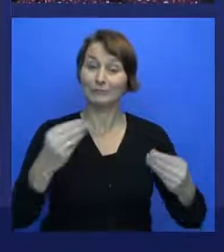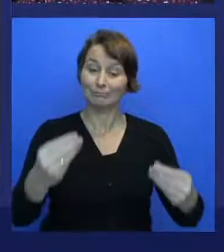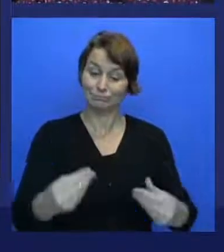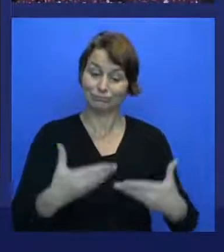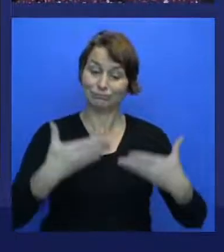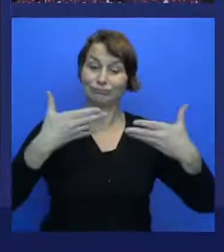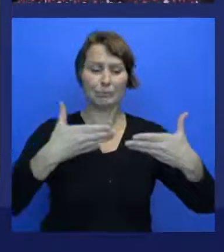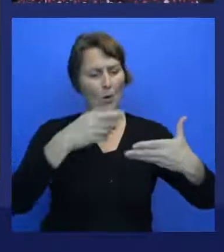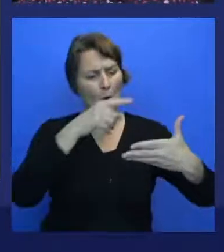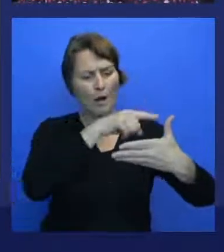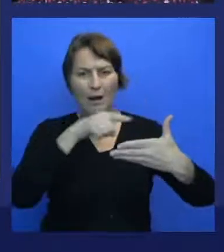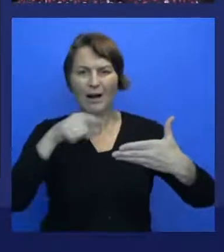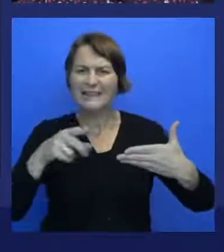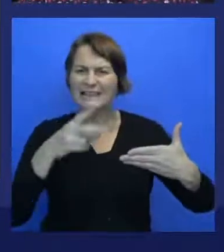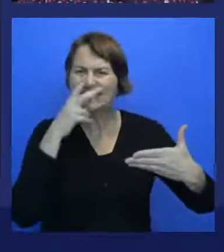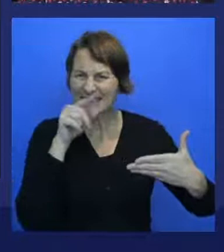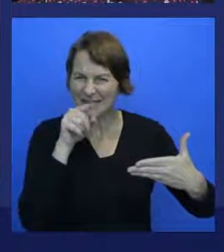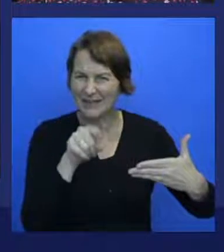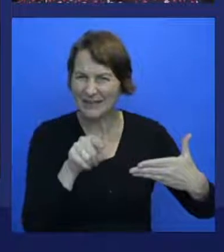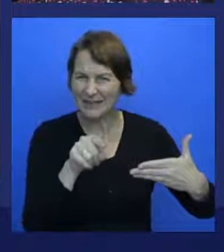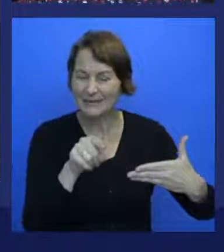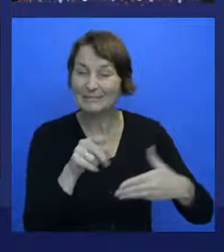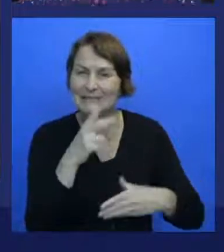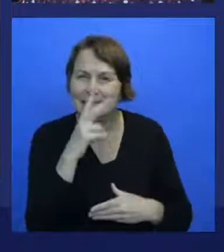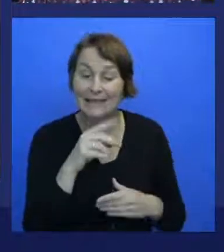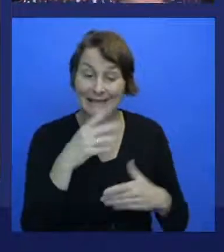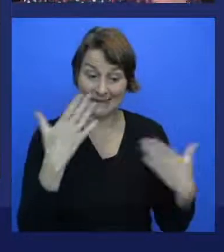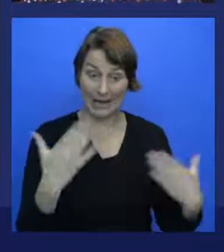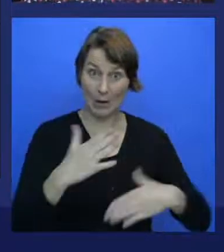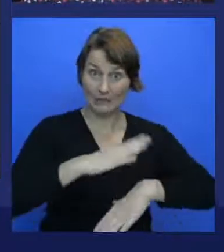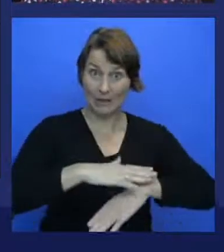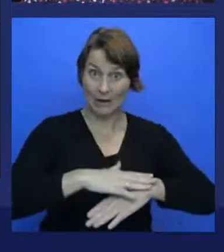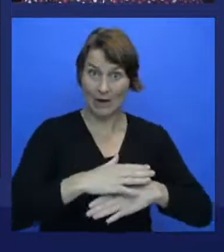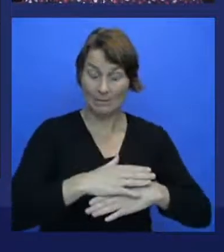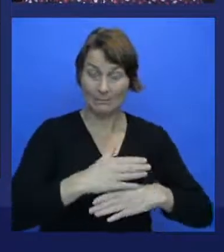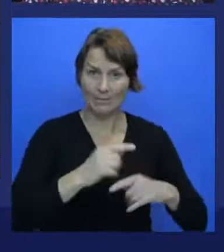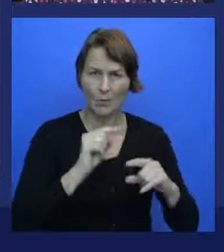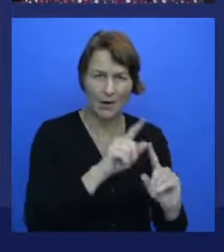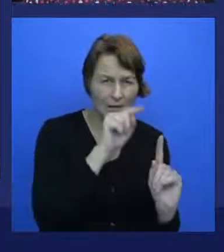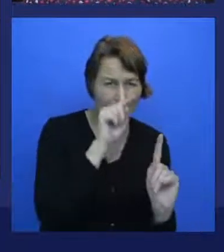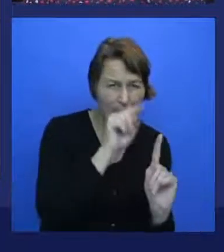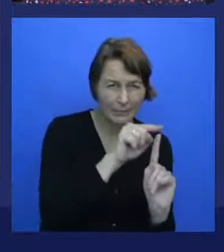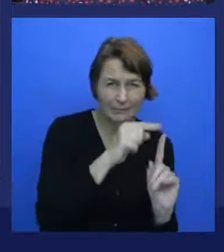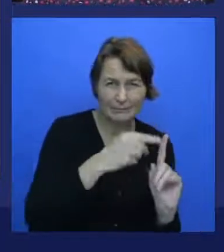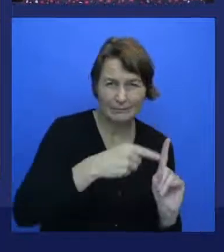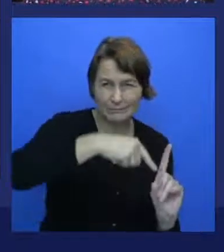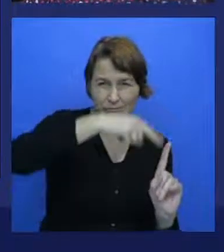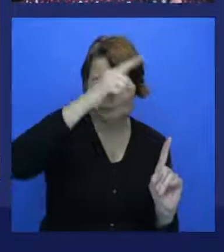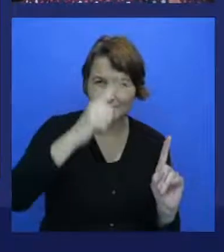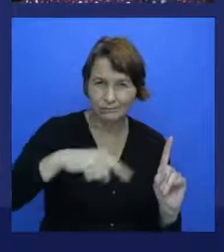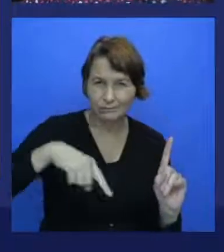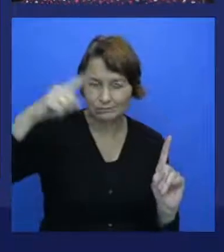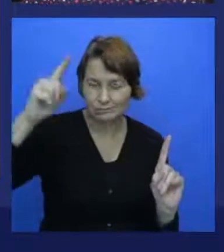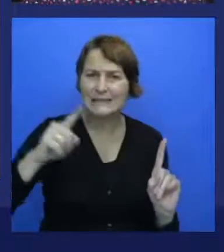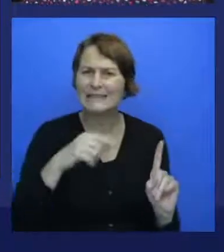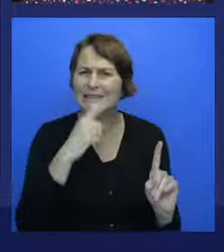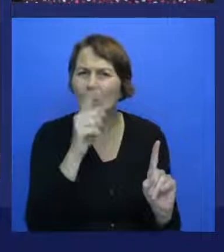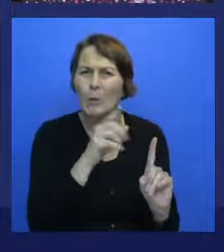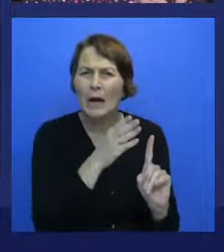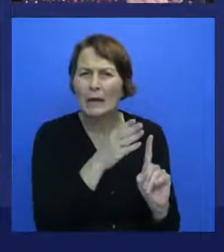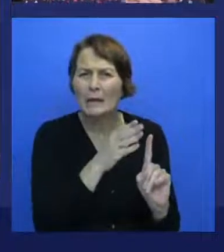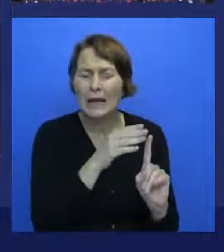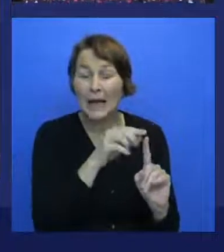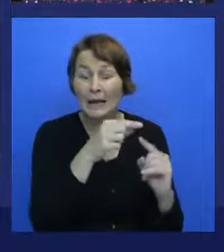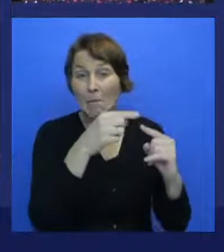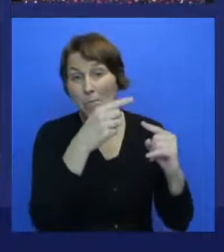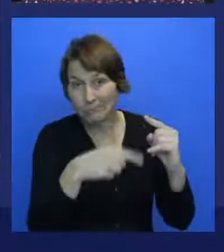an issue at this time and day, and what it's telling me is that there was an anomaly with the data across the dimensions of high value